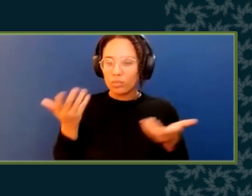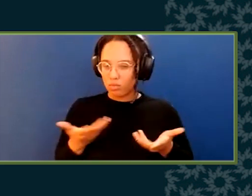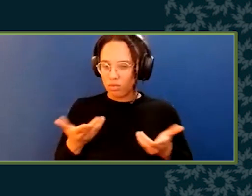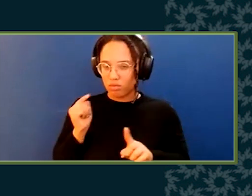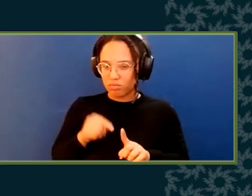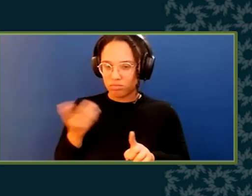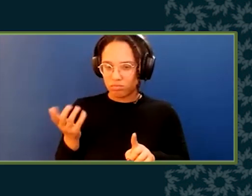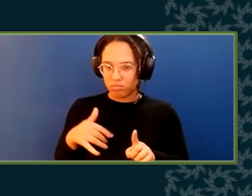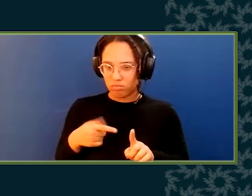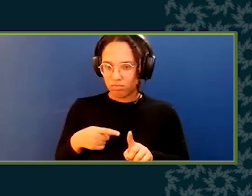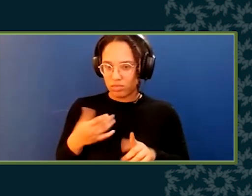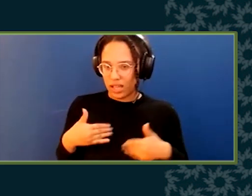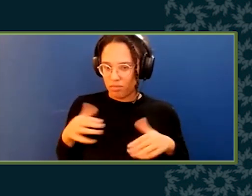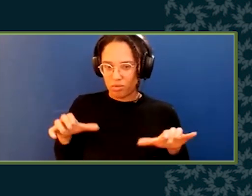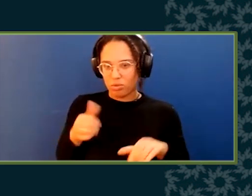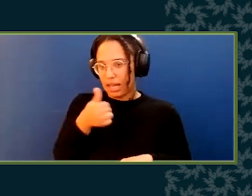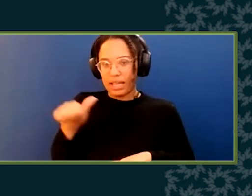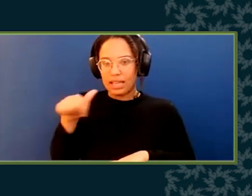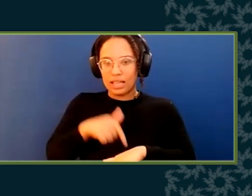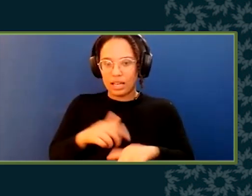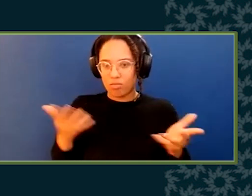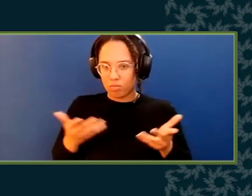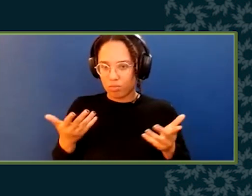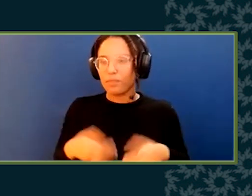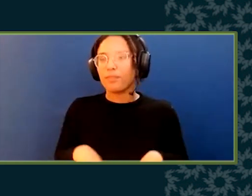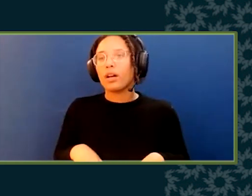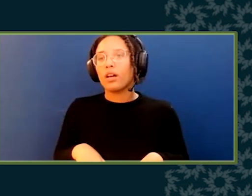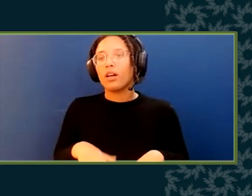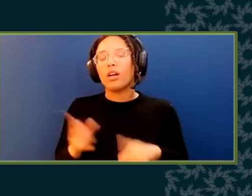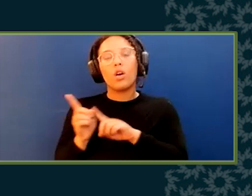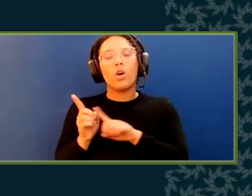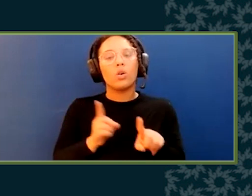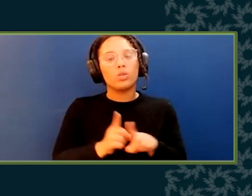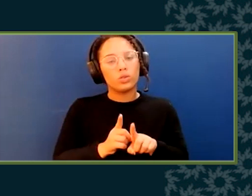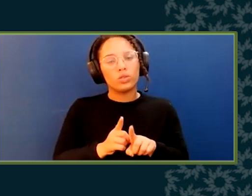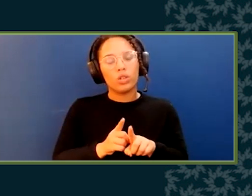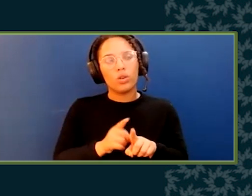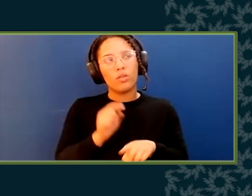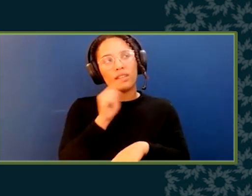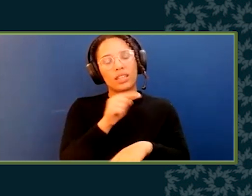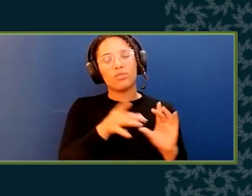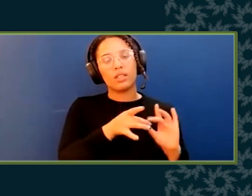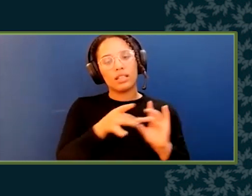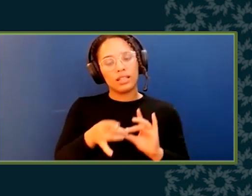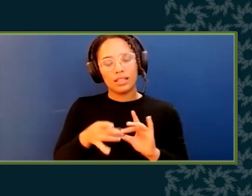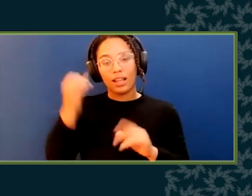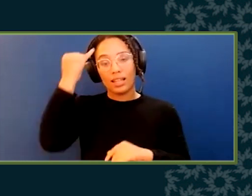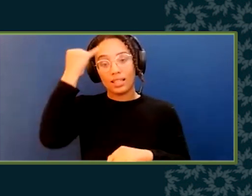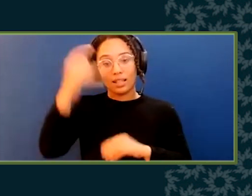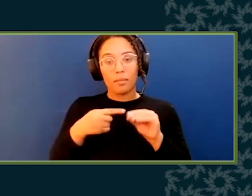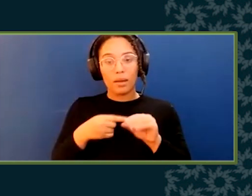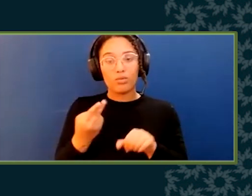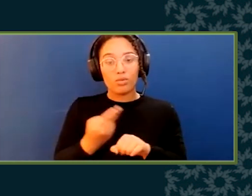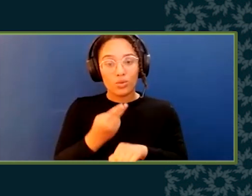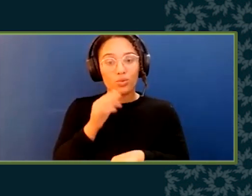it relates to the idea of using your gifts, right? What you said earlier